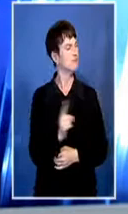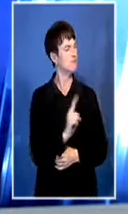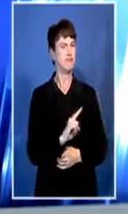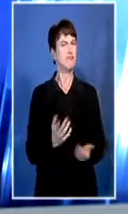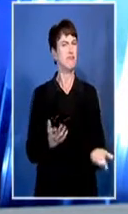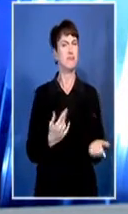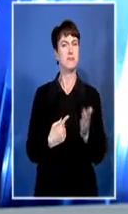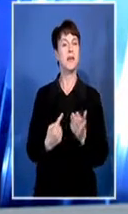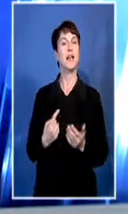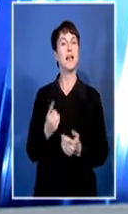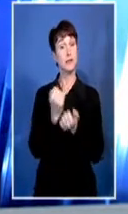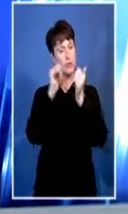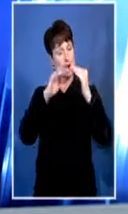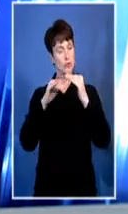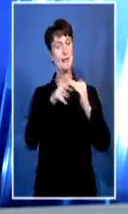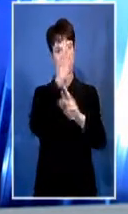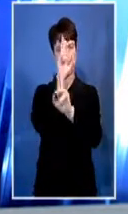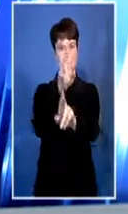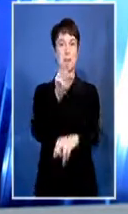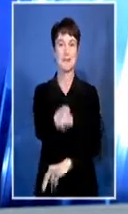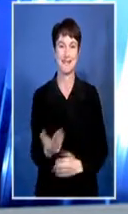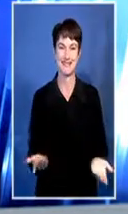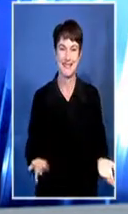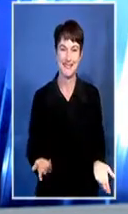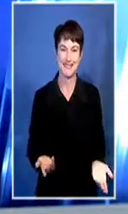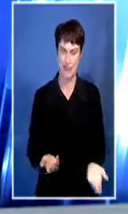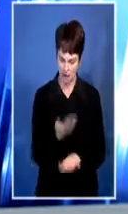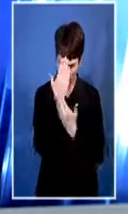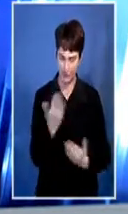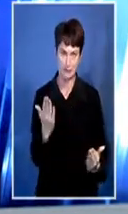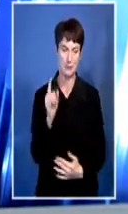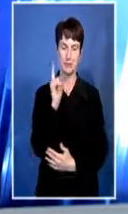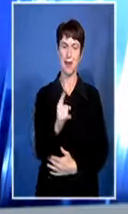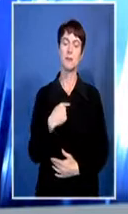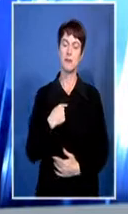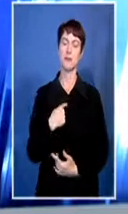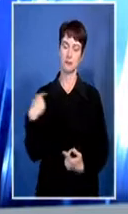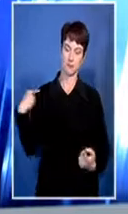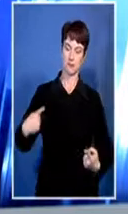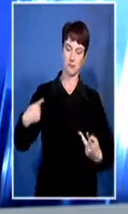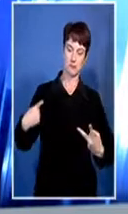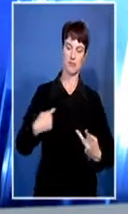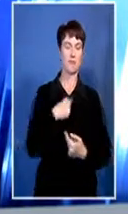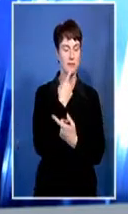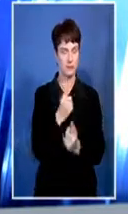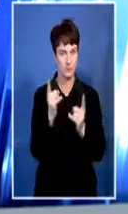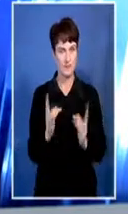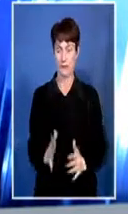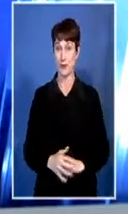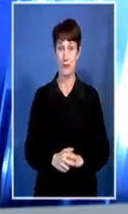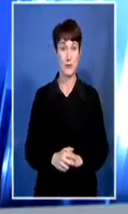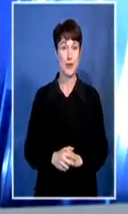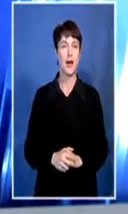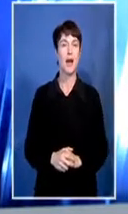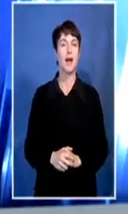about democracy not being respected. Certainly, my view is, and I've said this several times on record, that the AU